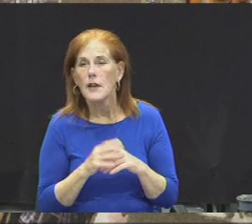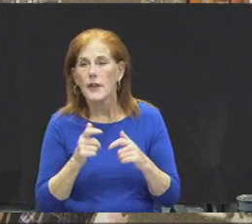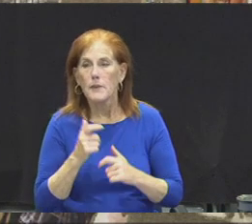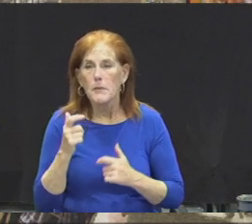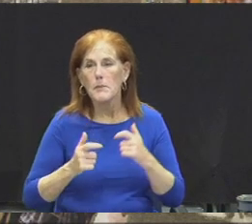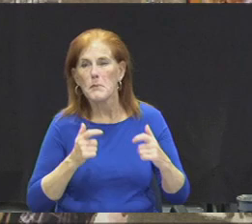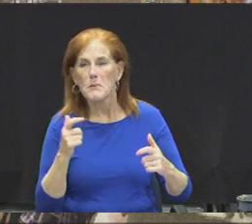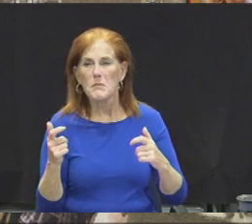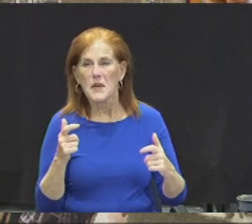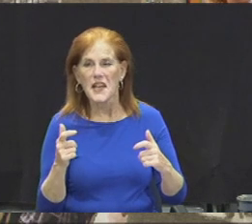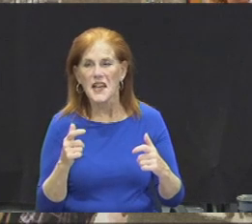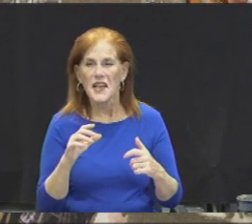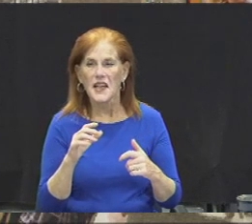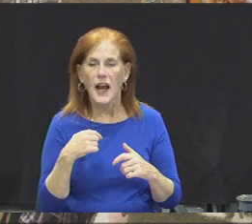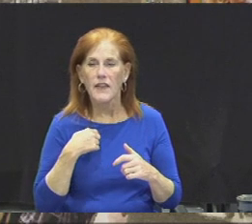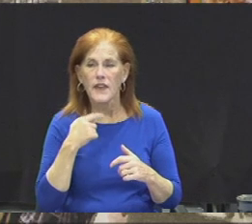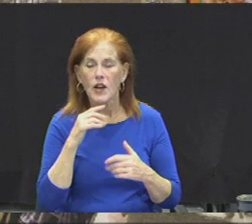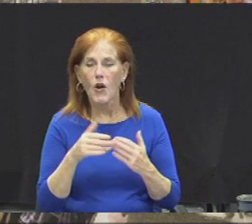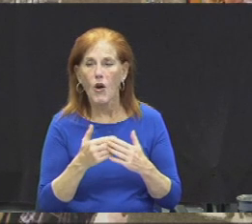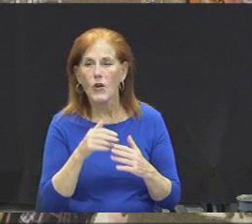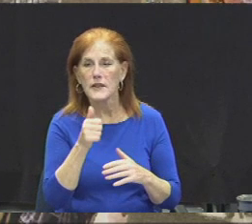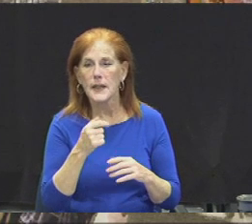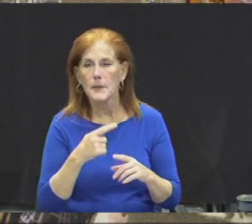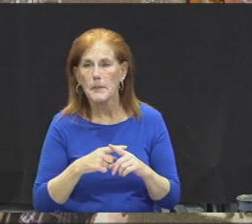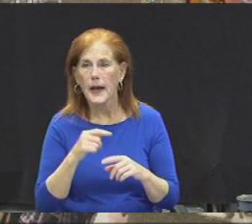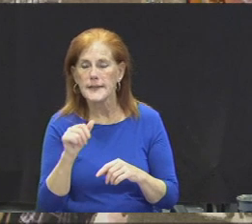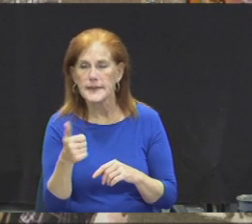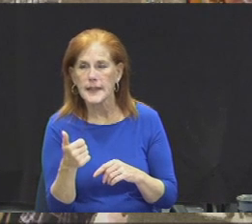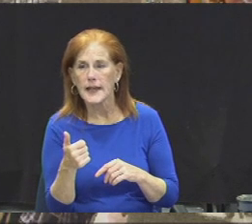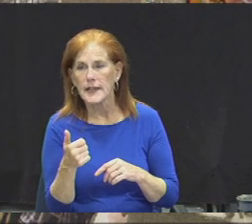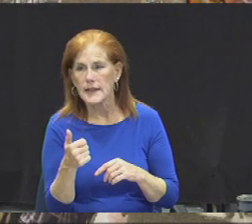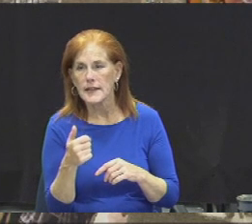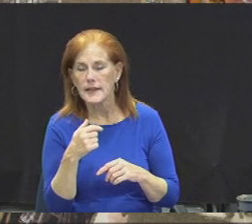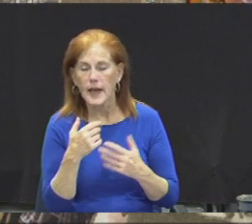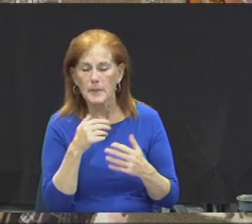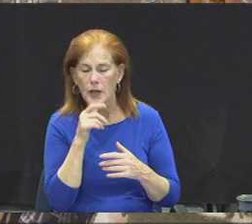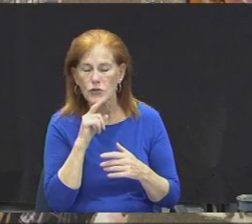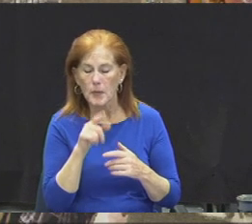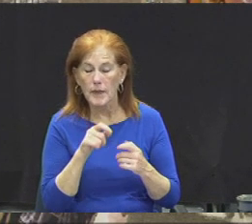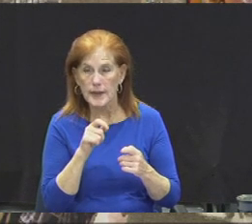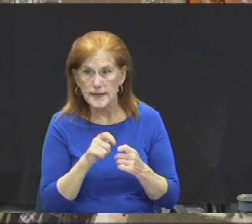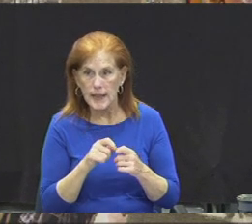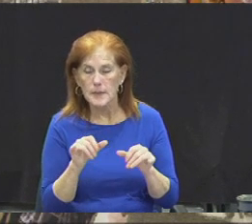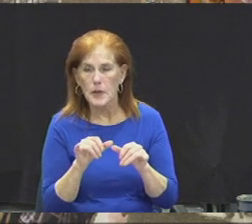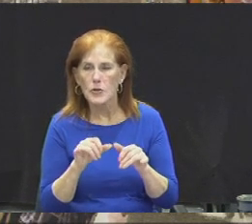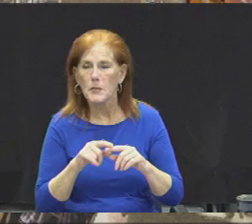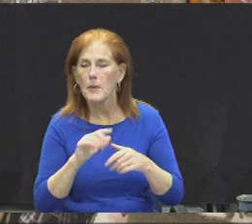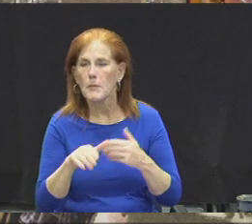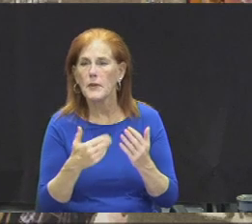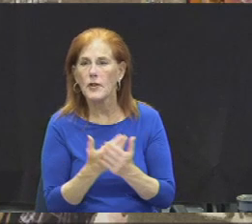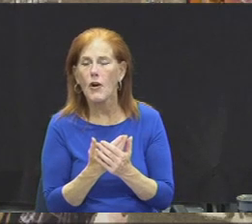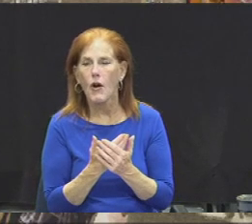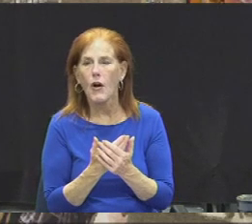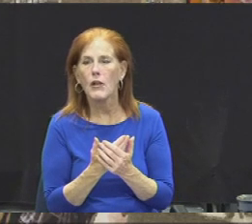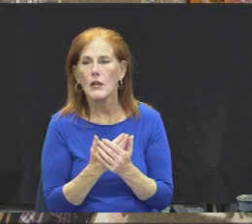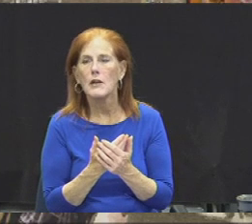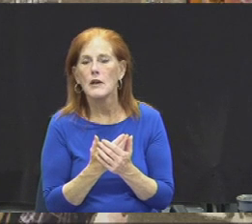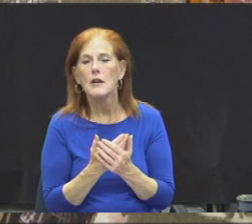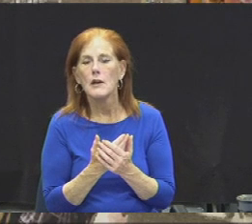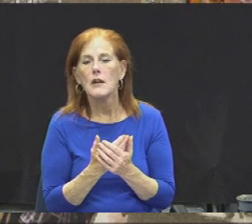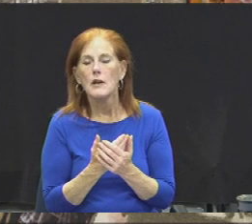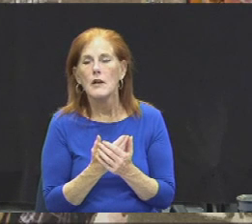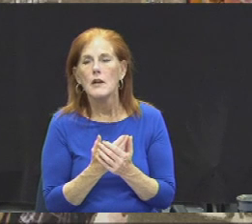oversized and I think they're all about 10 by 10. It could be off on the precise measurements there, but they are all, they exceed